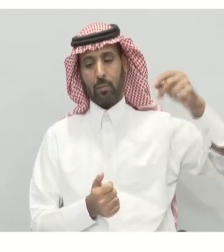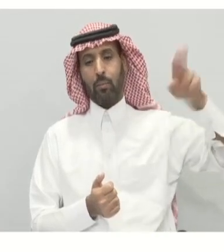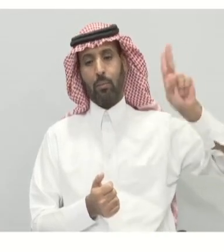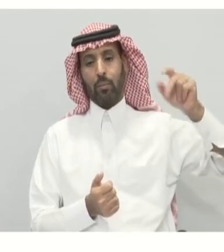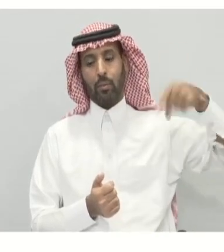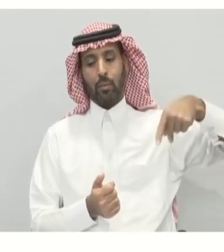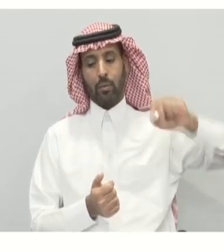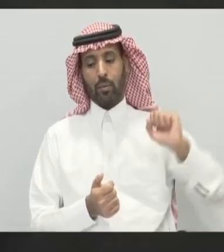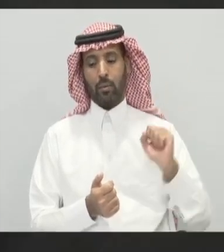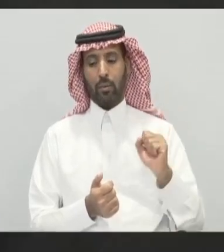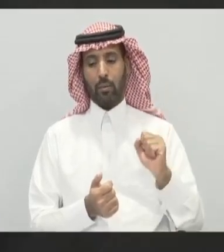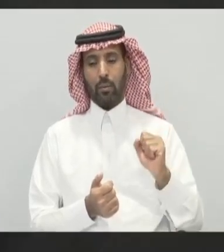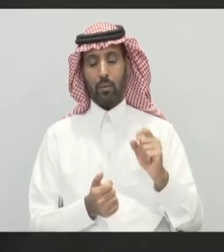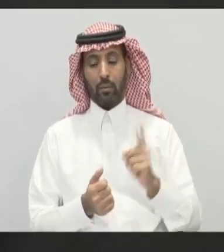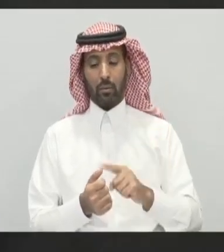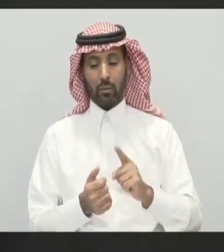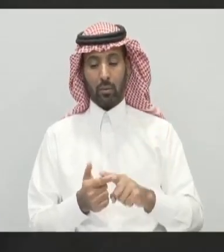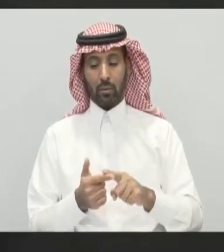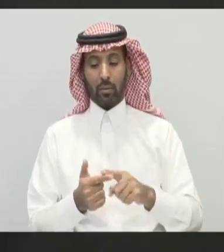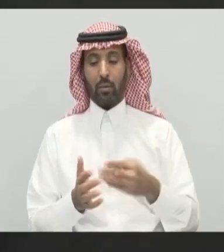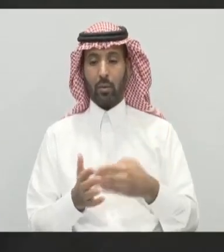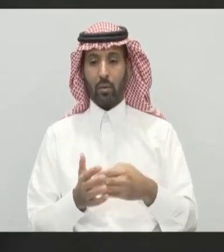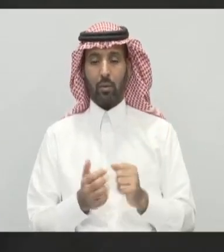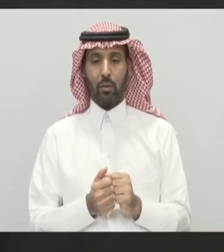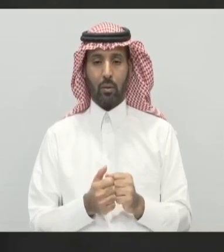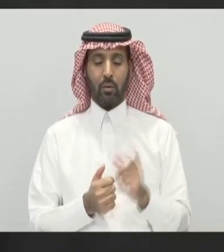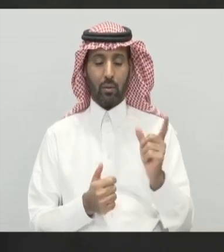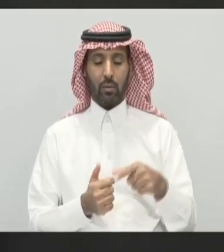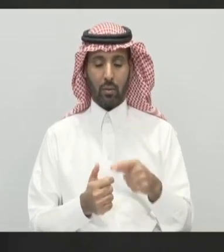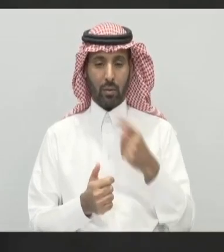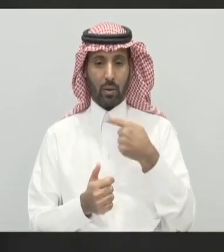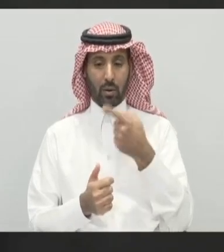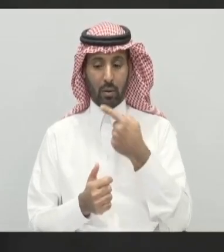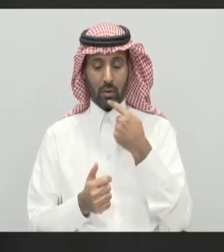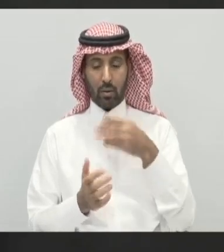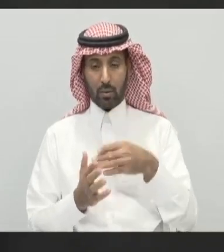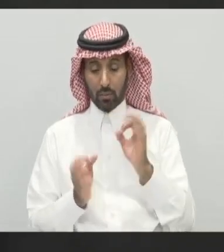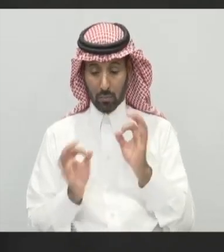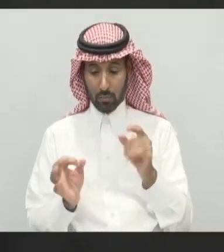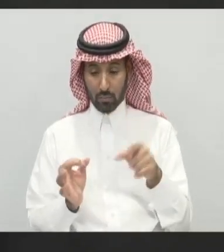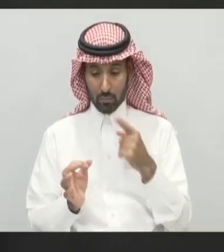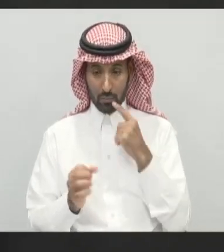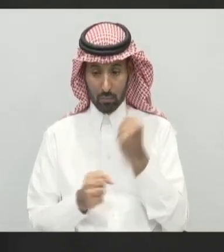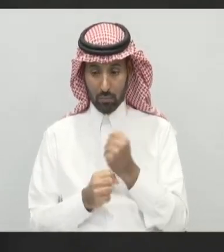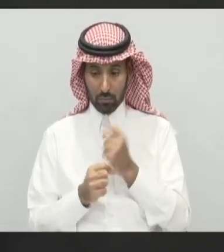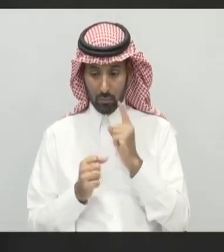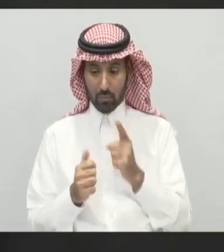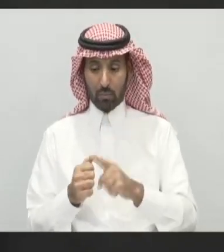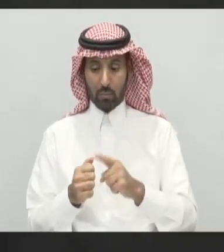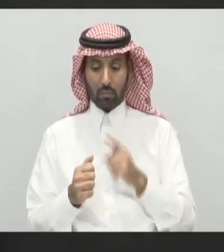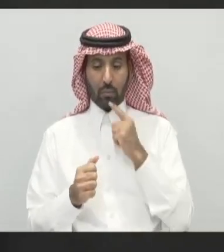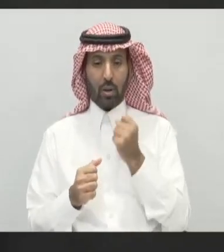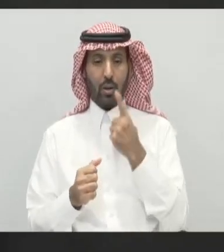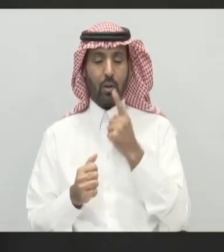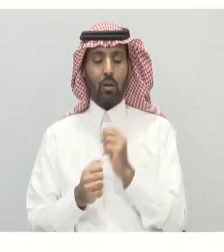up, not the first one, it will be the second one. So stress the right part, because it's a verb, it will be, the second part will be